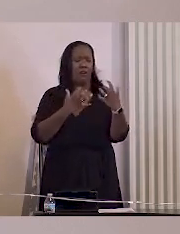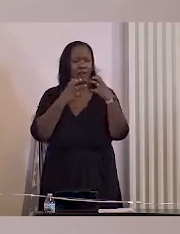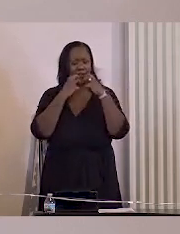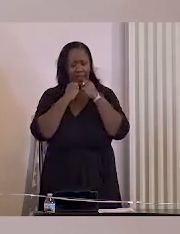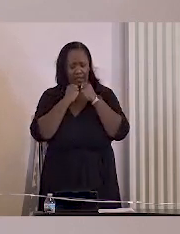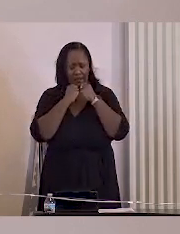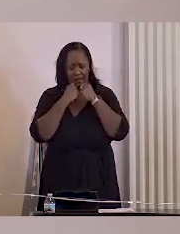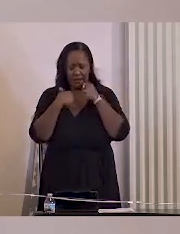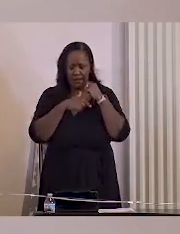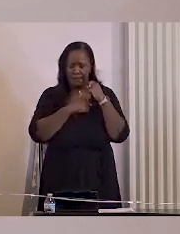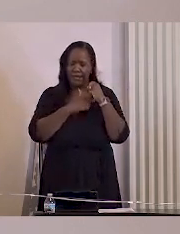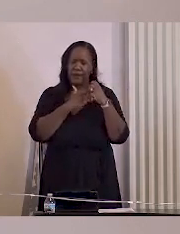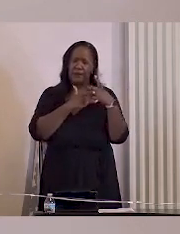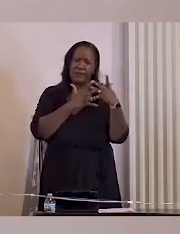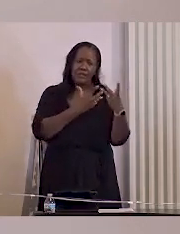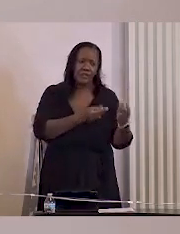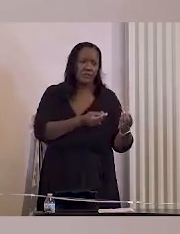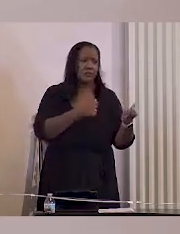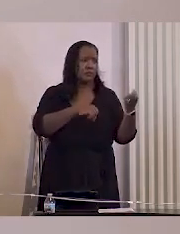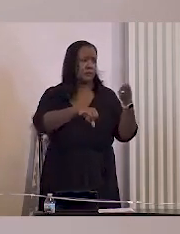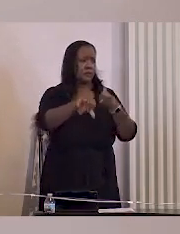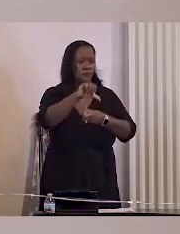May we be tender with one another.